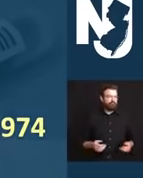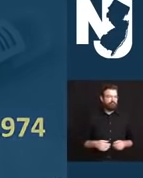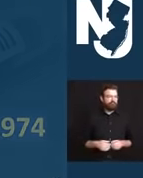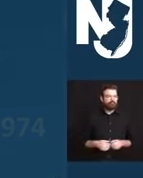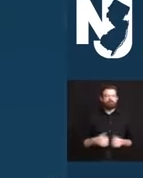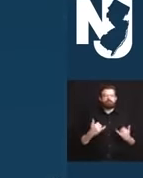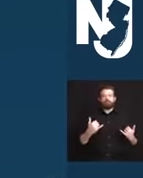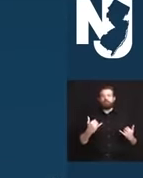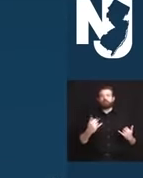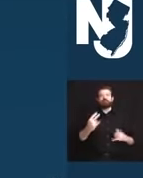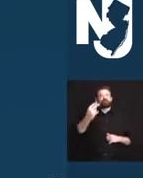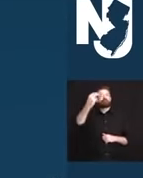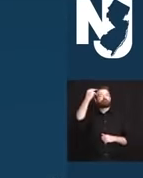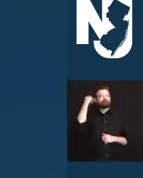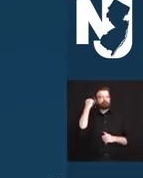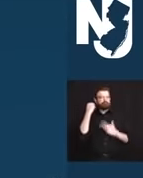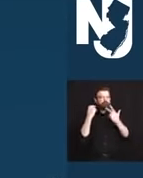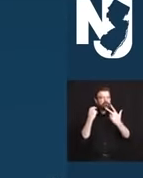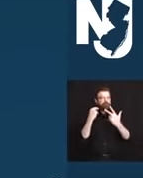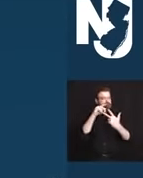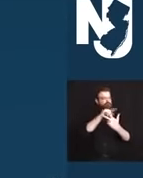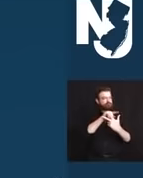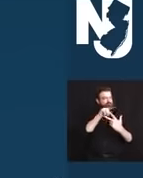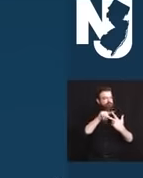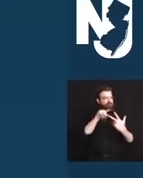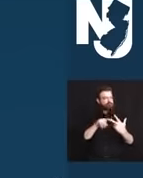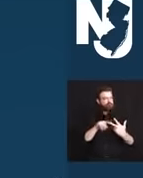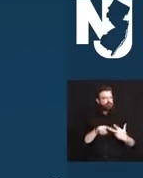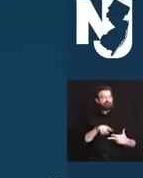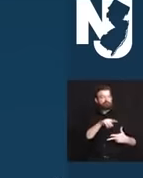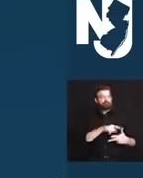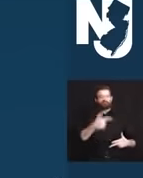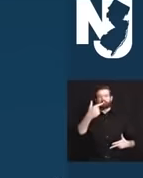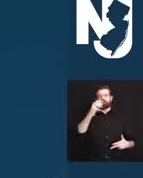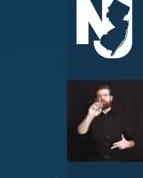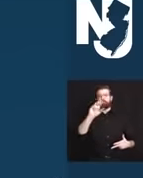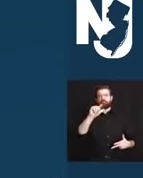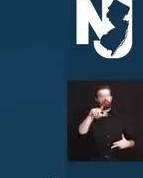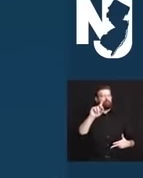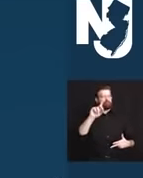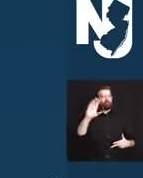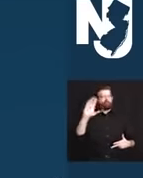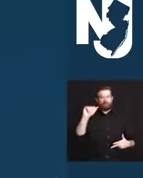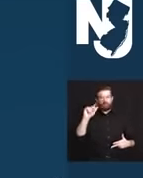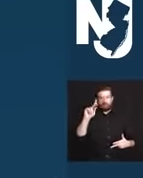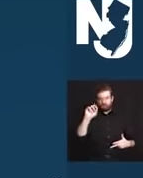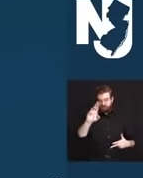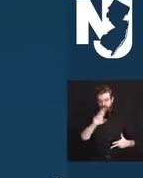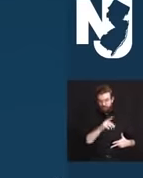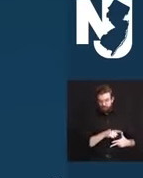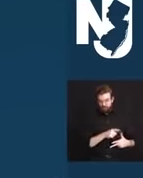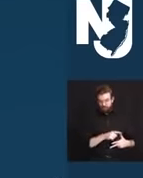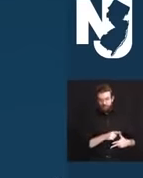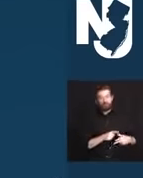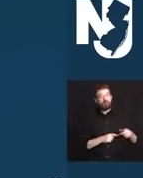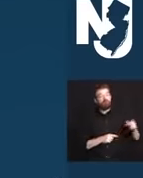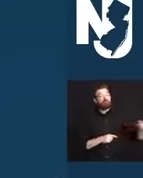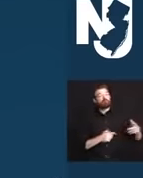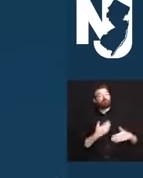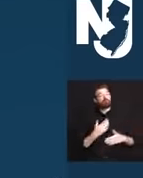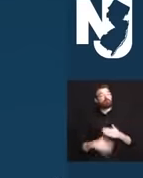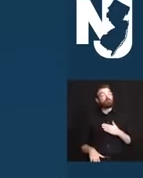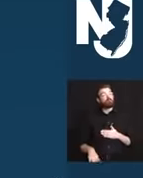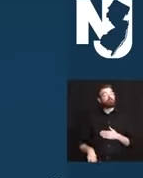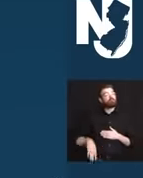lost. We'll begin in Camden to remember Gerald Baker. Jerry was born, raised, and educated in the city of Camden and went on to